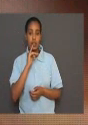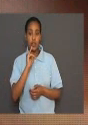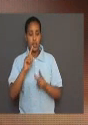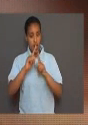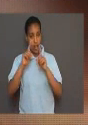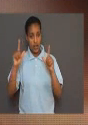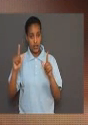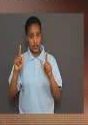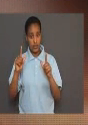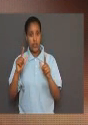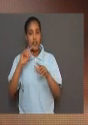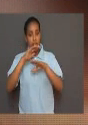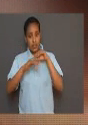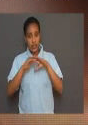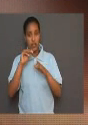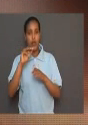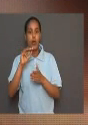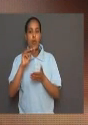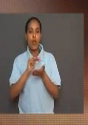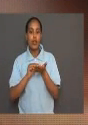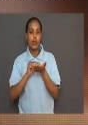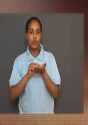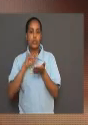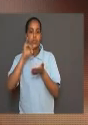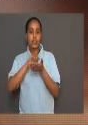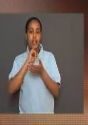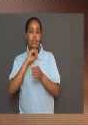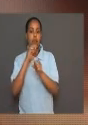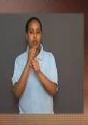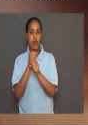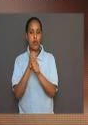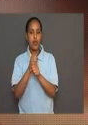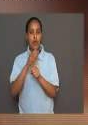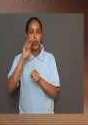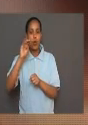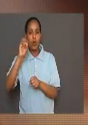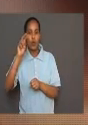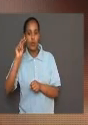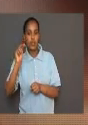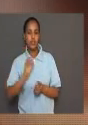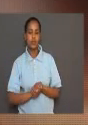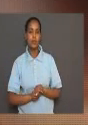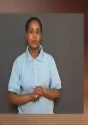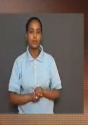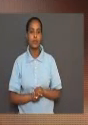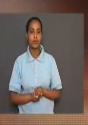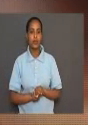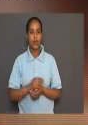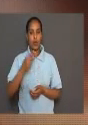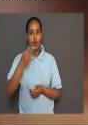is a large, versatile molecule that is made up of monomers.